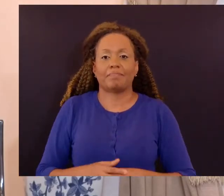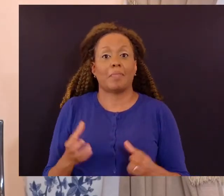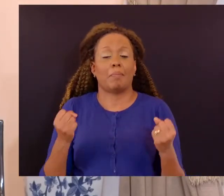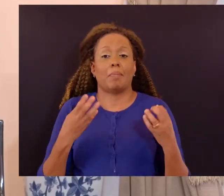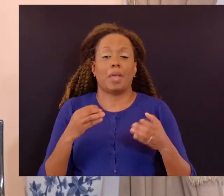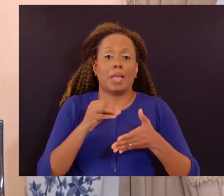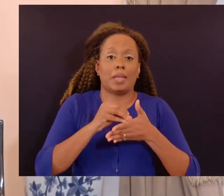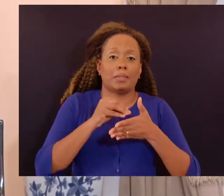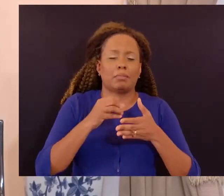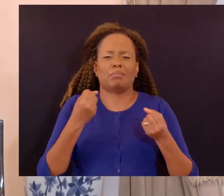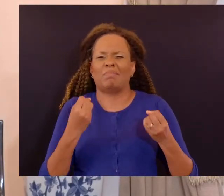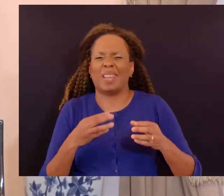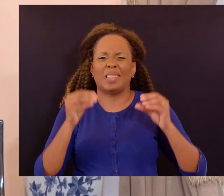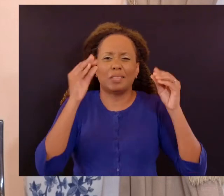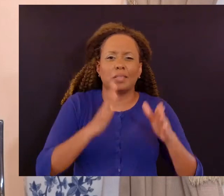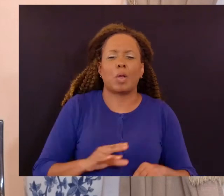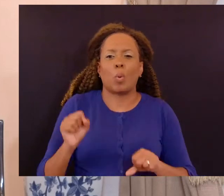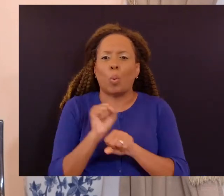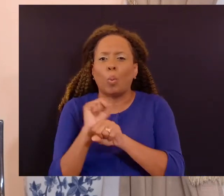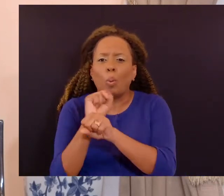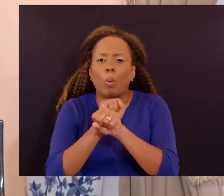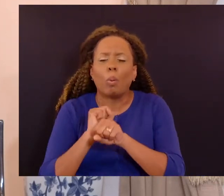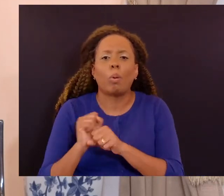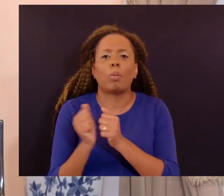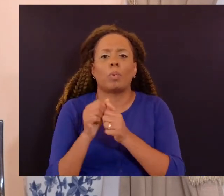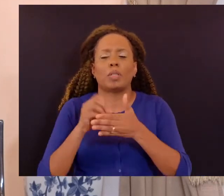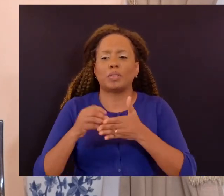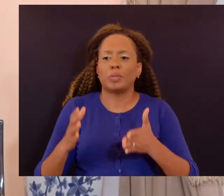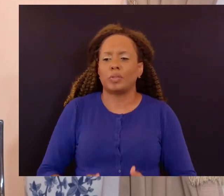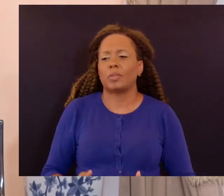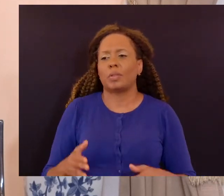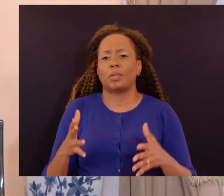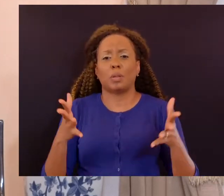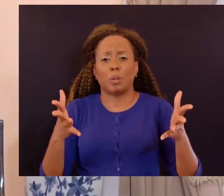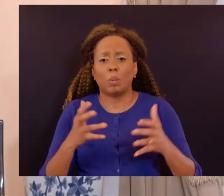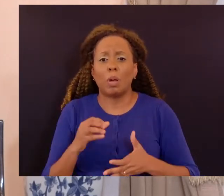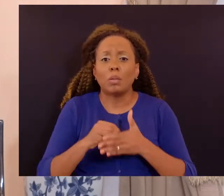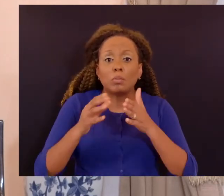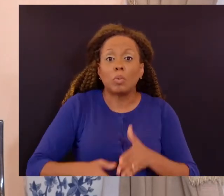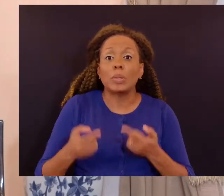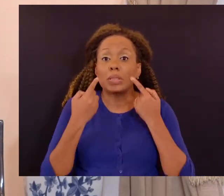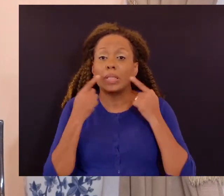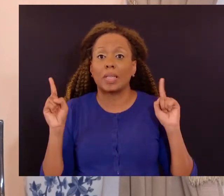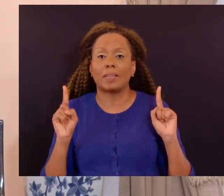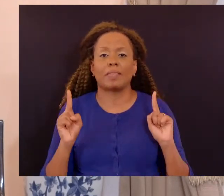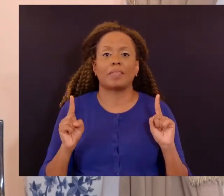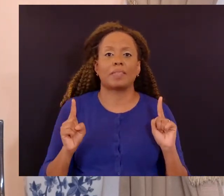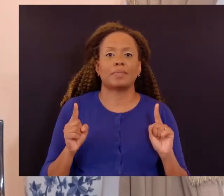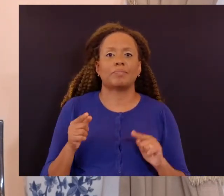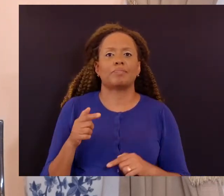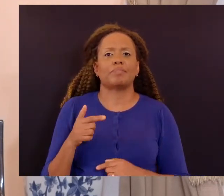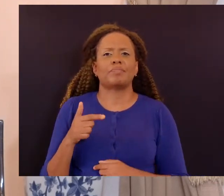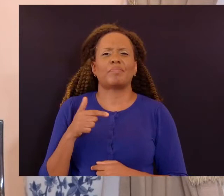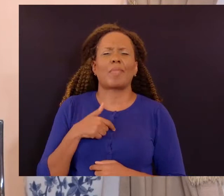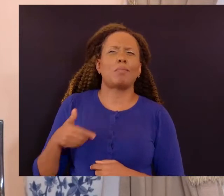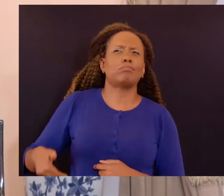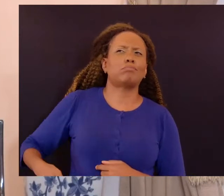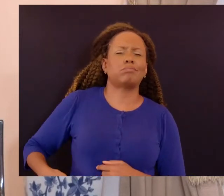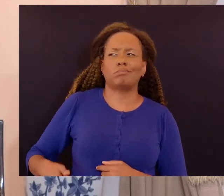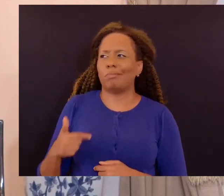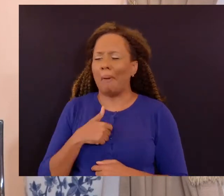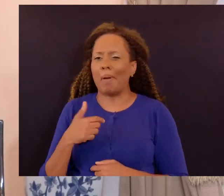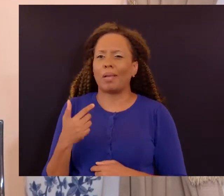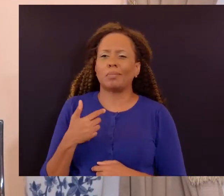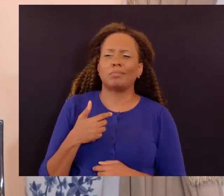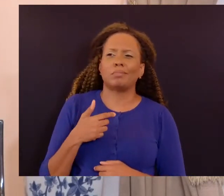been with them for a number of years. They want to see their success. And I got a sense from the report from